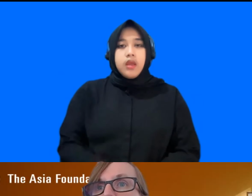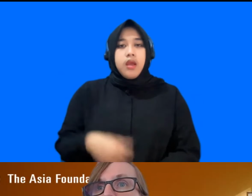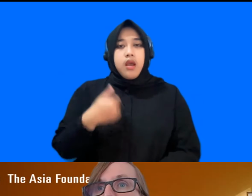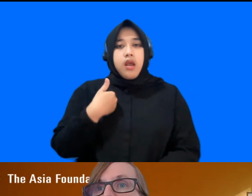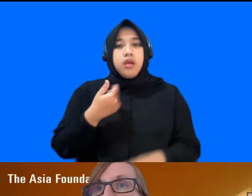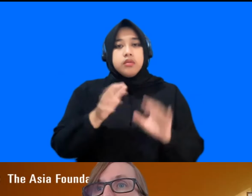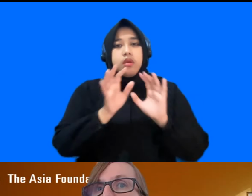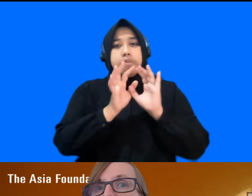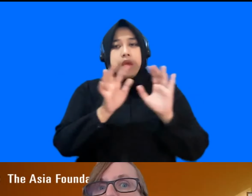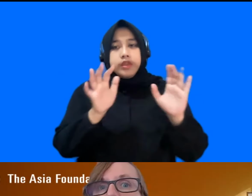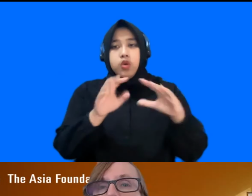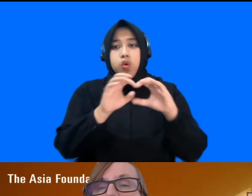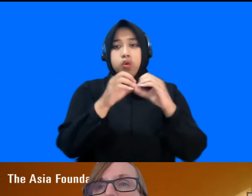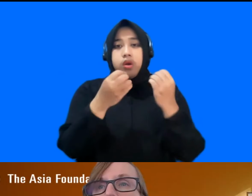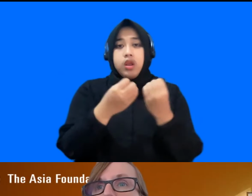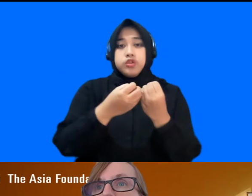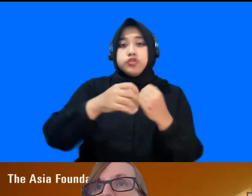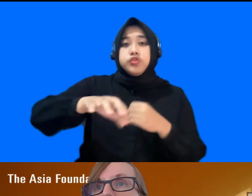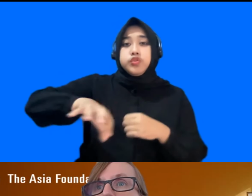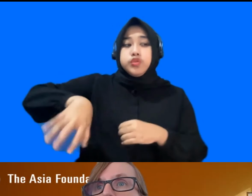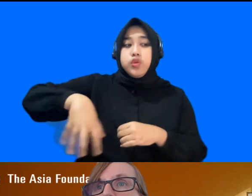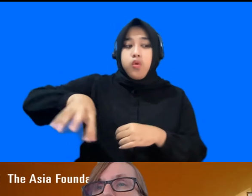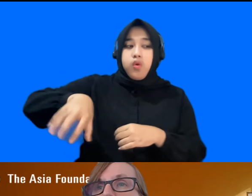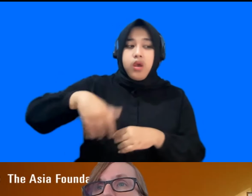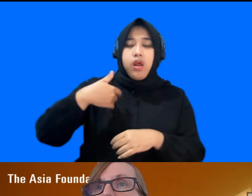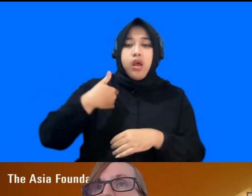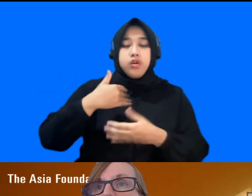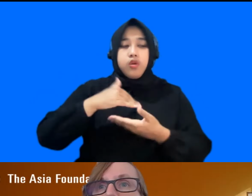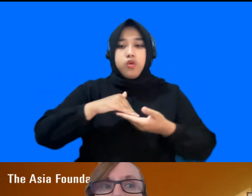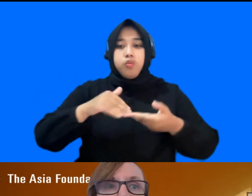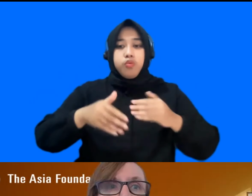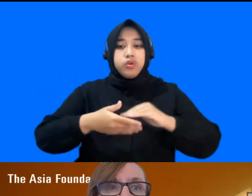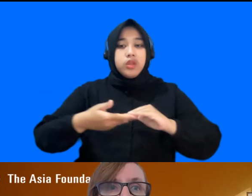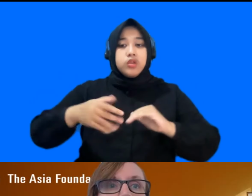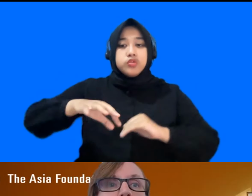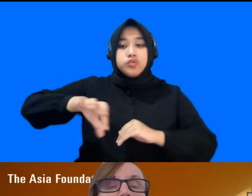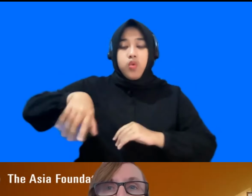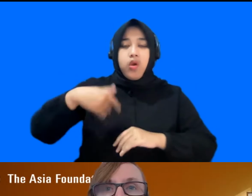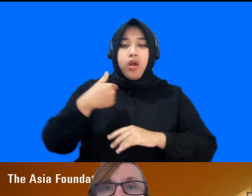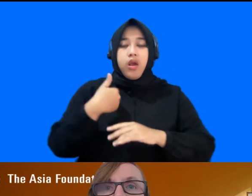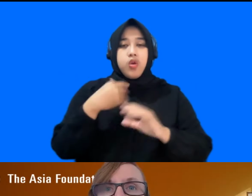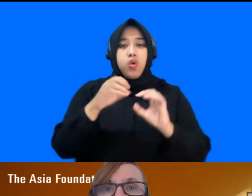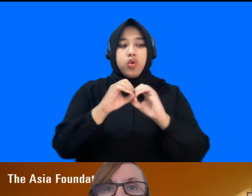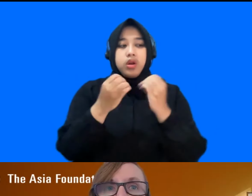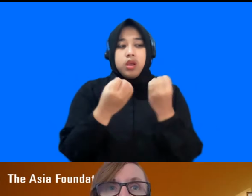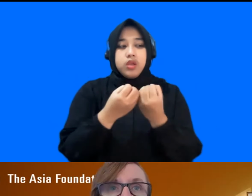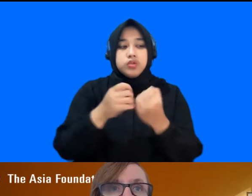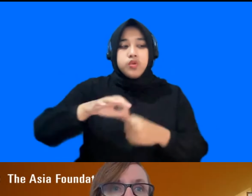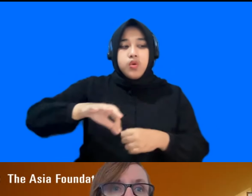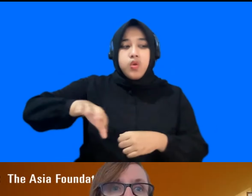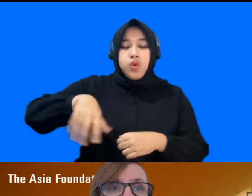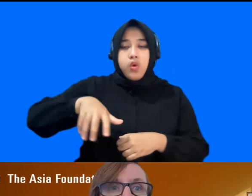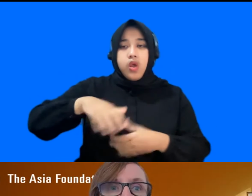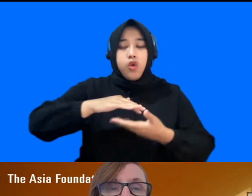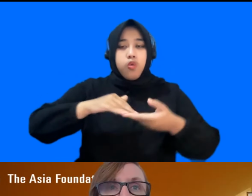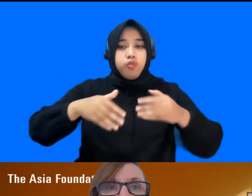organizations the local communities, not real organizations, the local communities in the Philippines do so as well. But